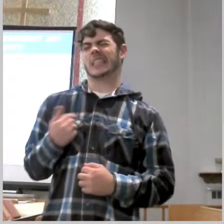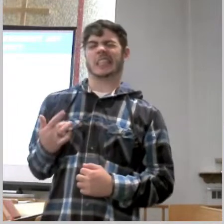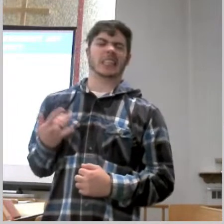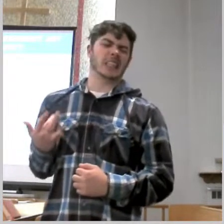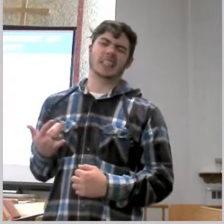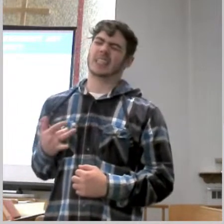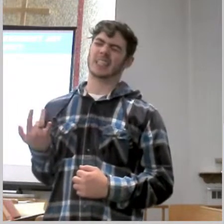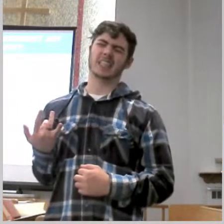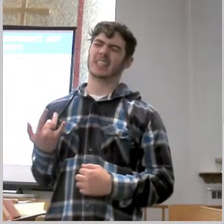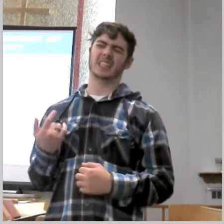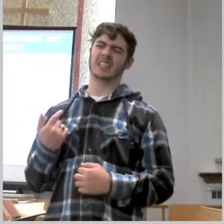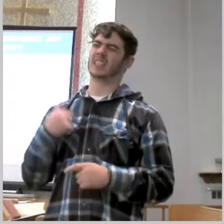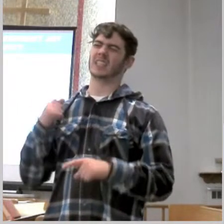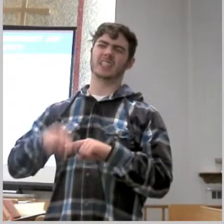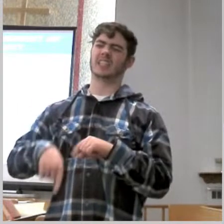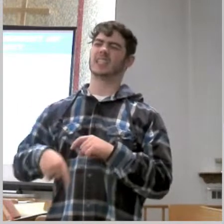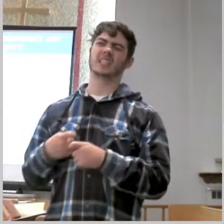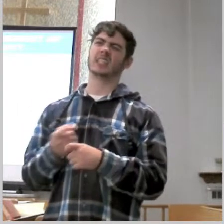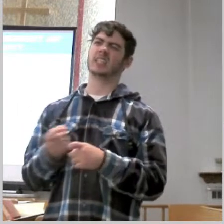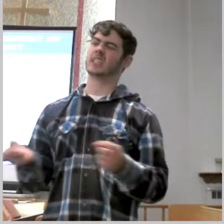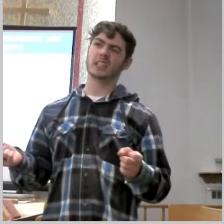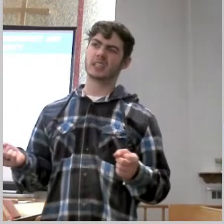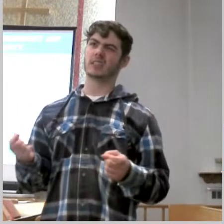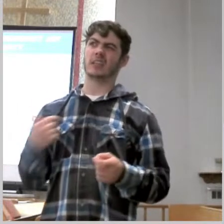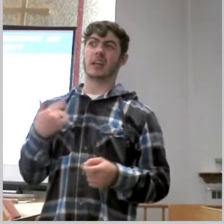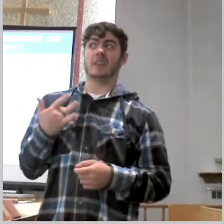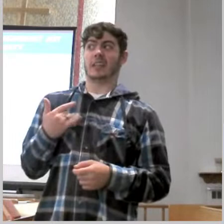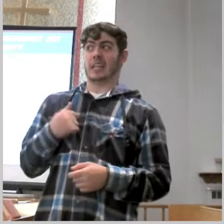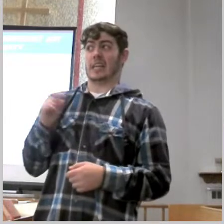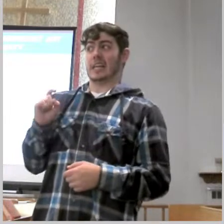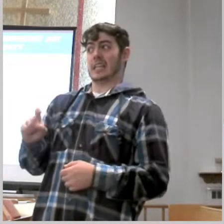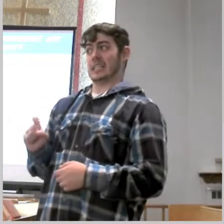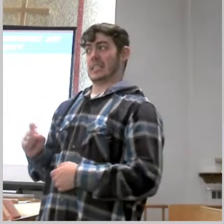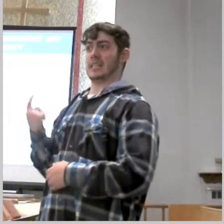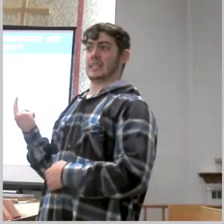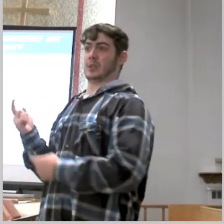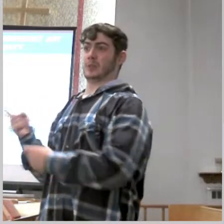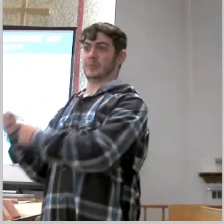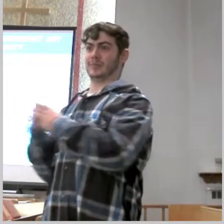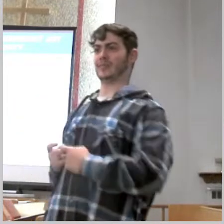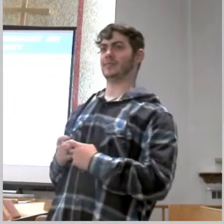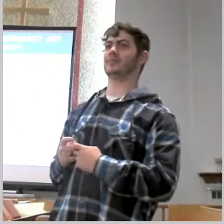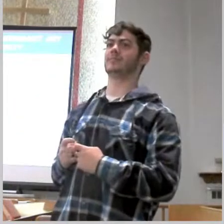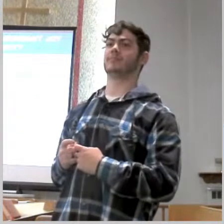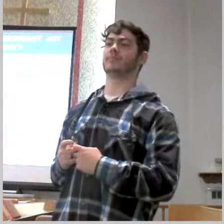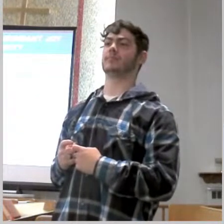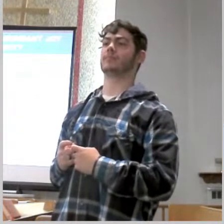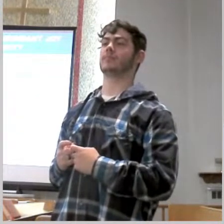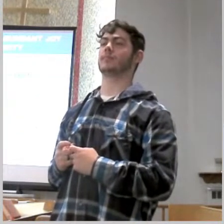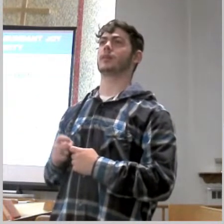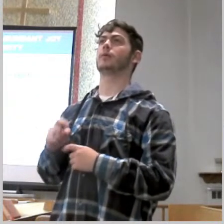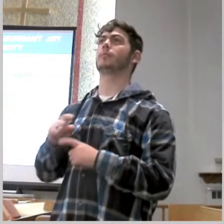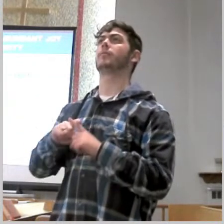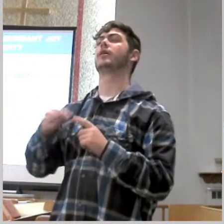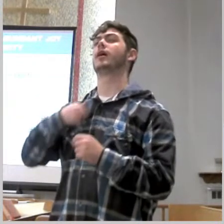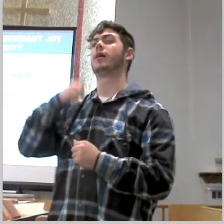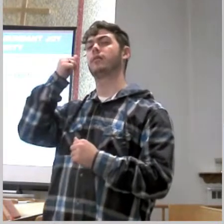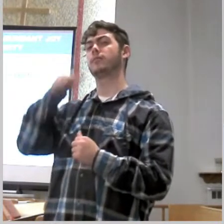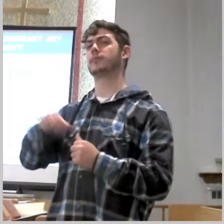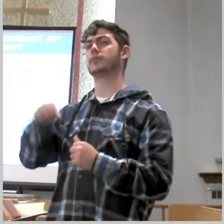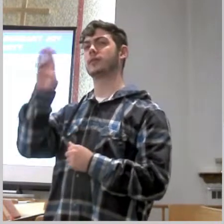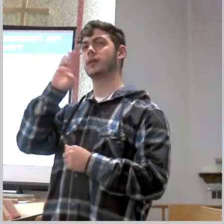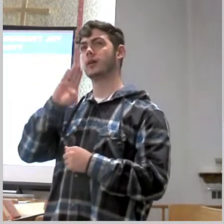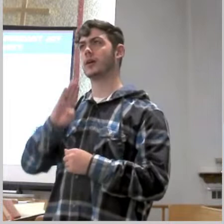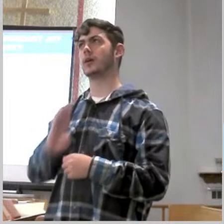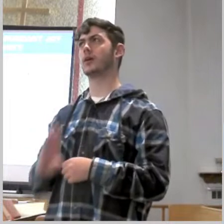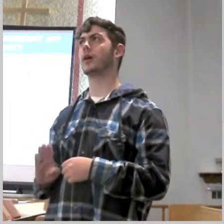more feeling like I need something instead of giving, I remember God's grace in my life. I recognize that